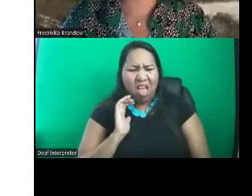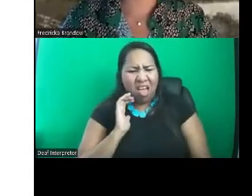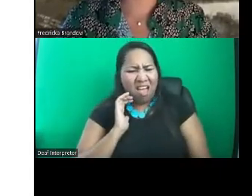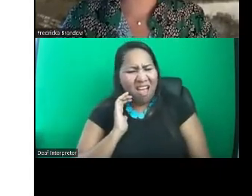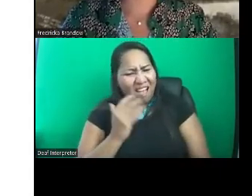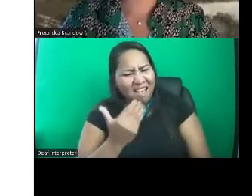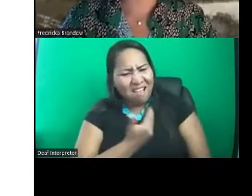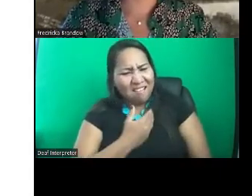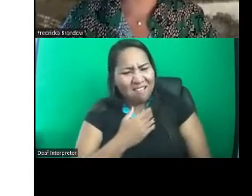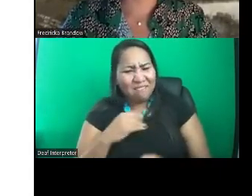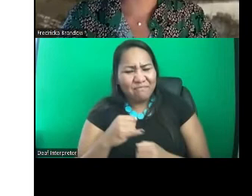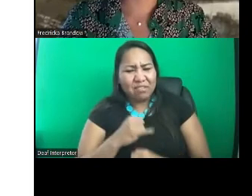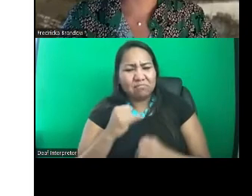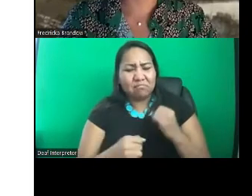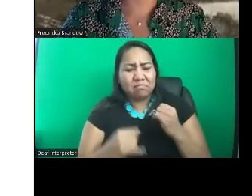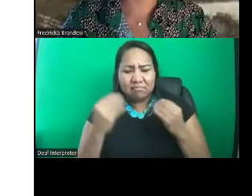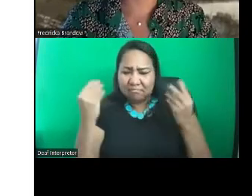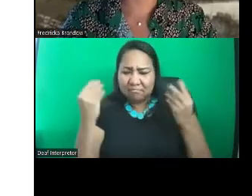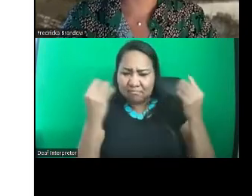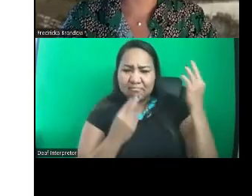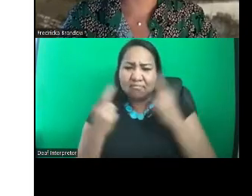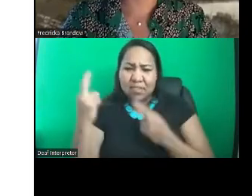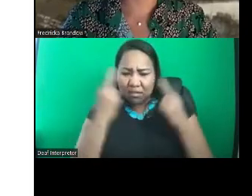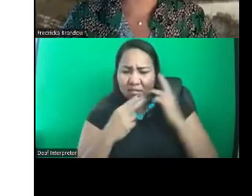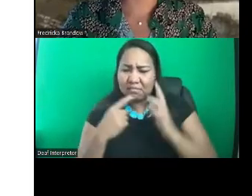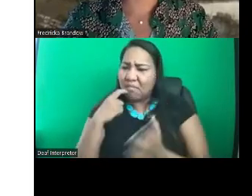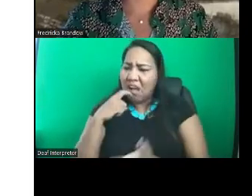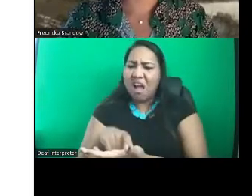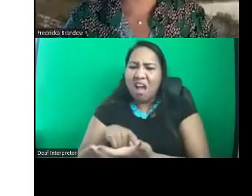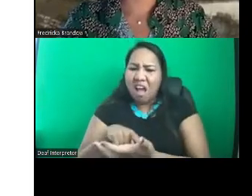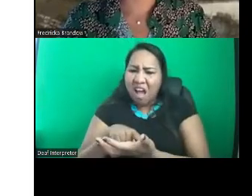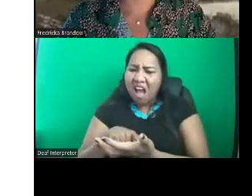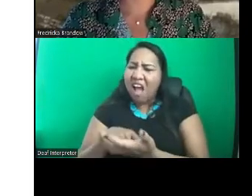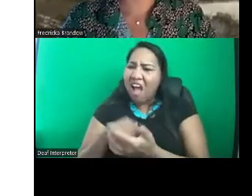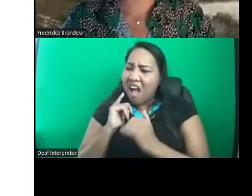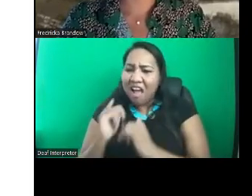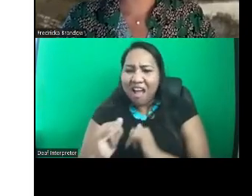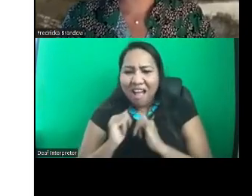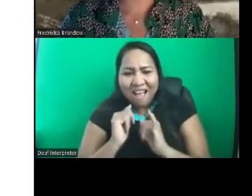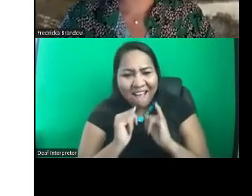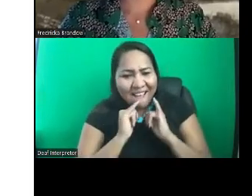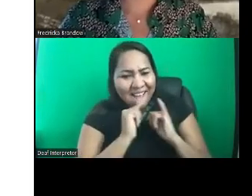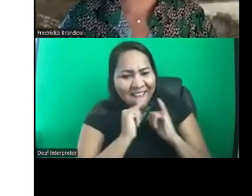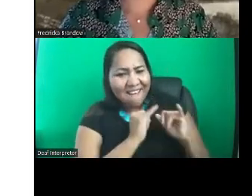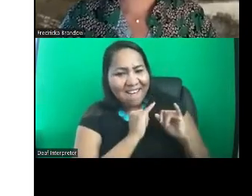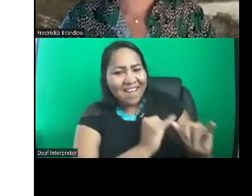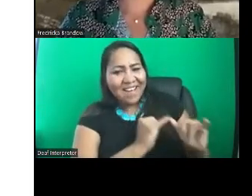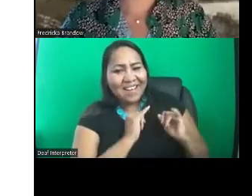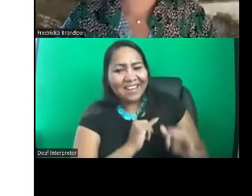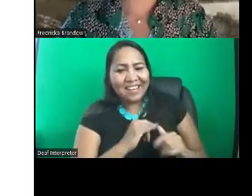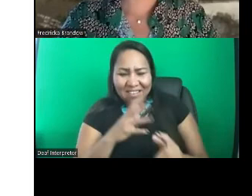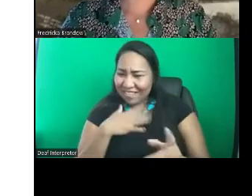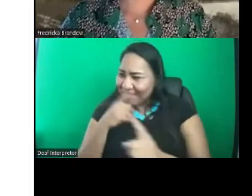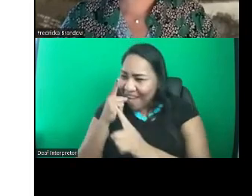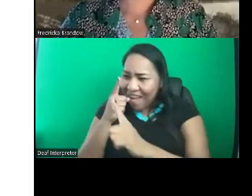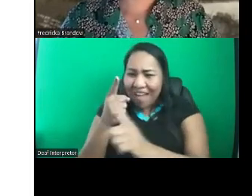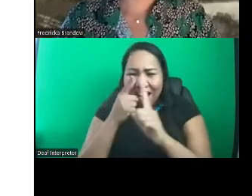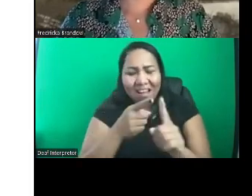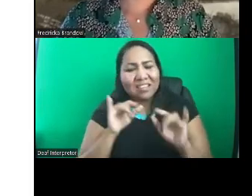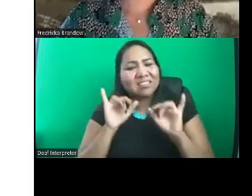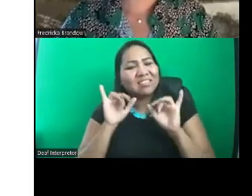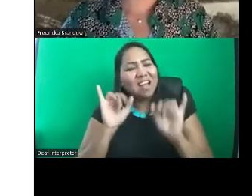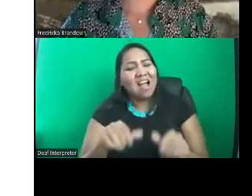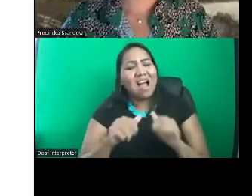share those thoughts, and so that's the way we went with our mentoring efforts,